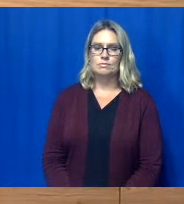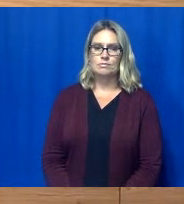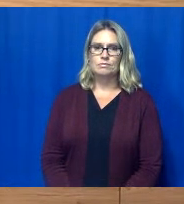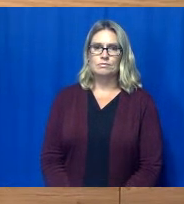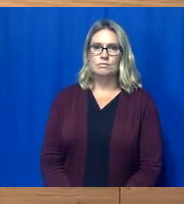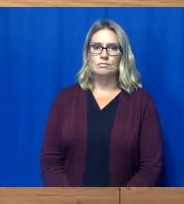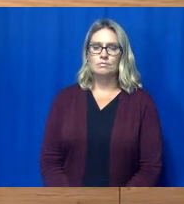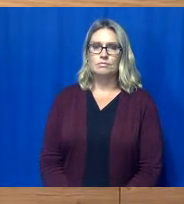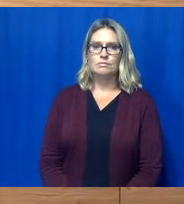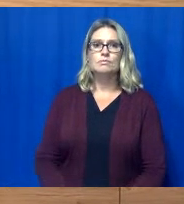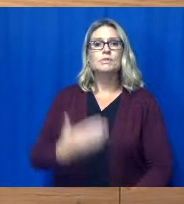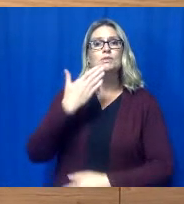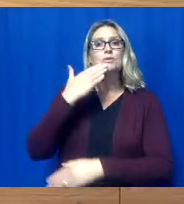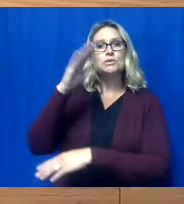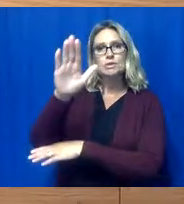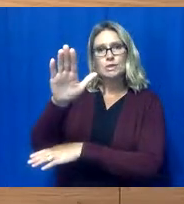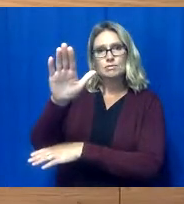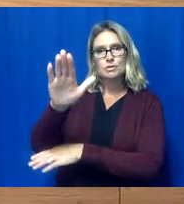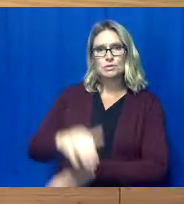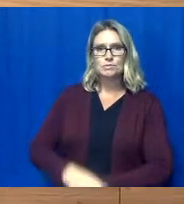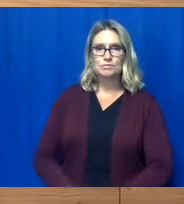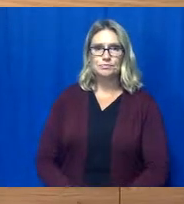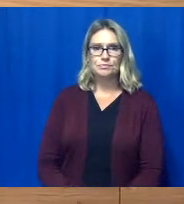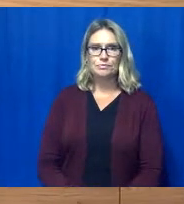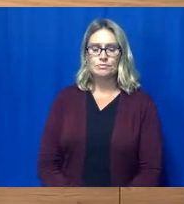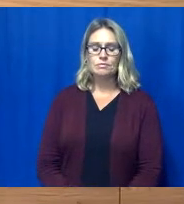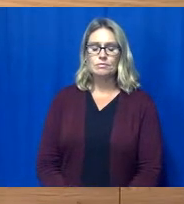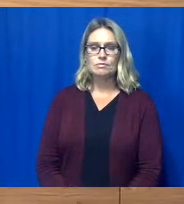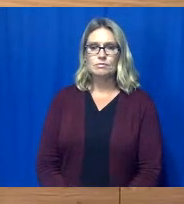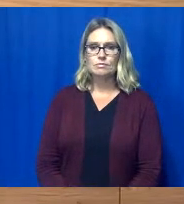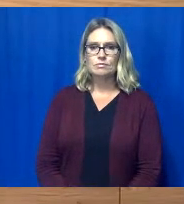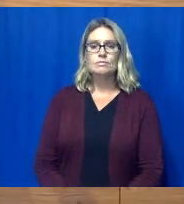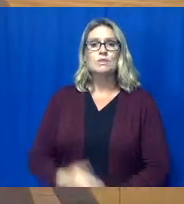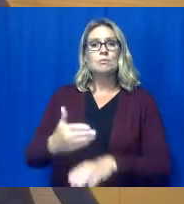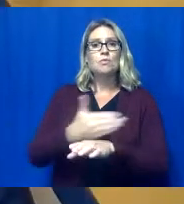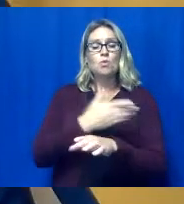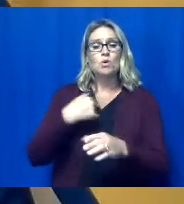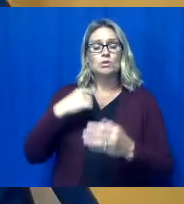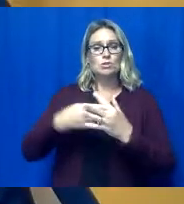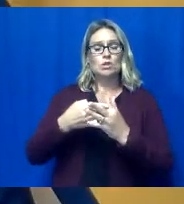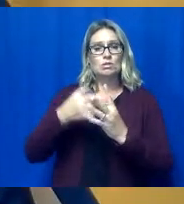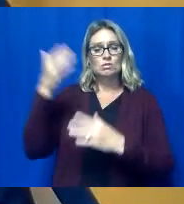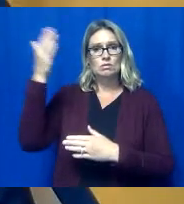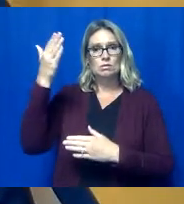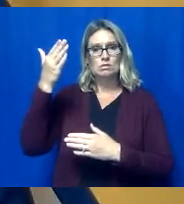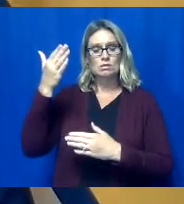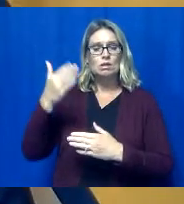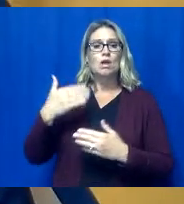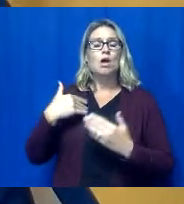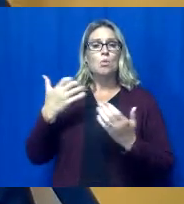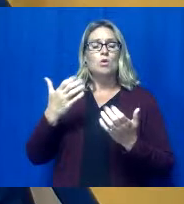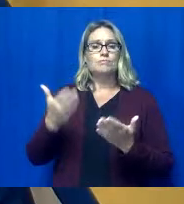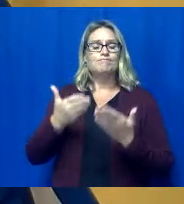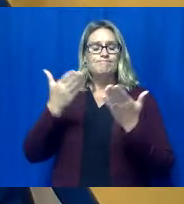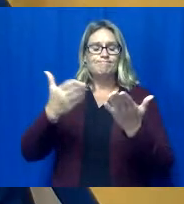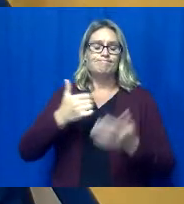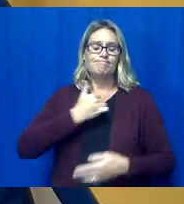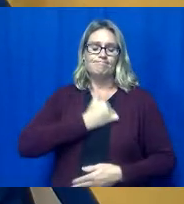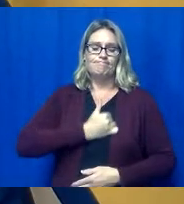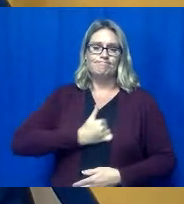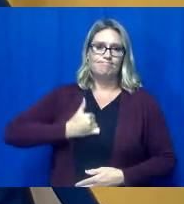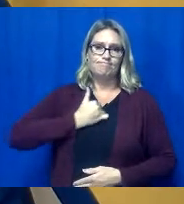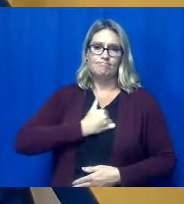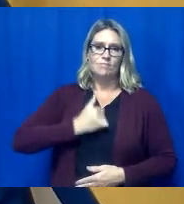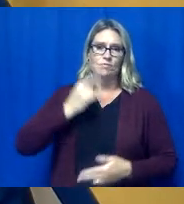Good afternoon, bonjour. Before we begin today, I would like to offer my sincere condolences to the loved ones of the